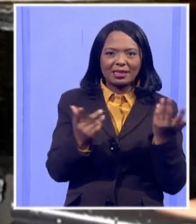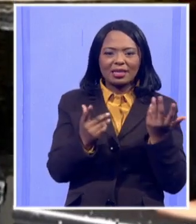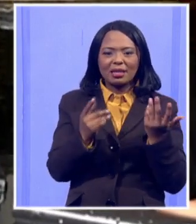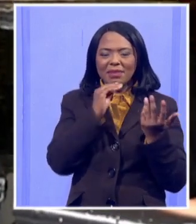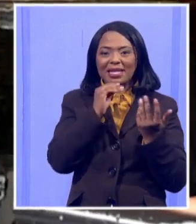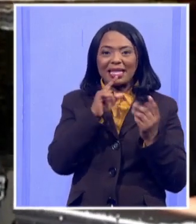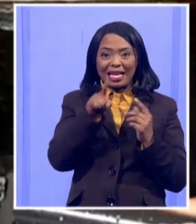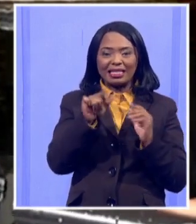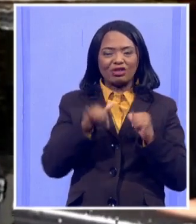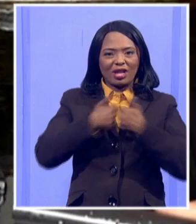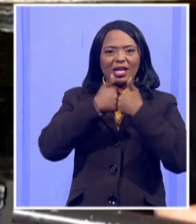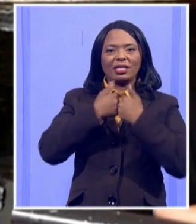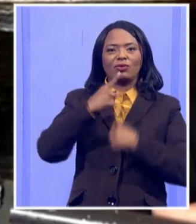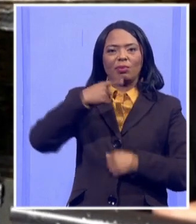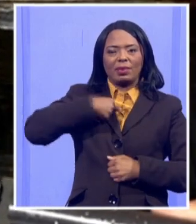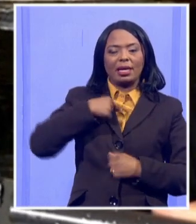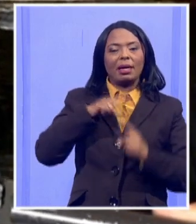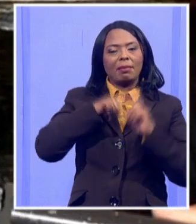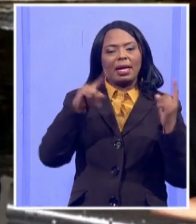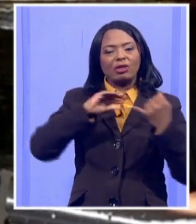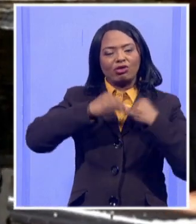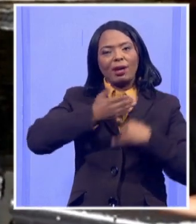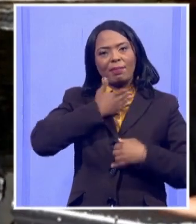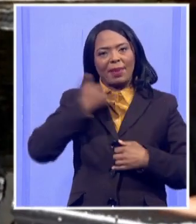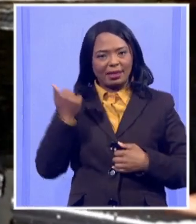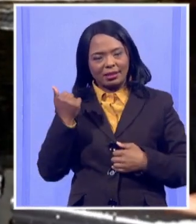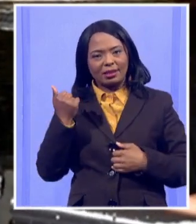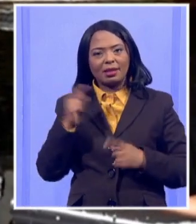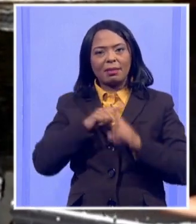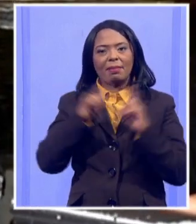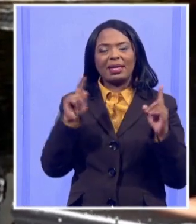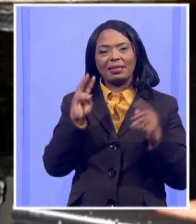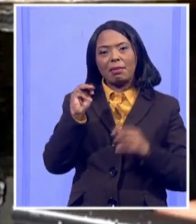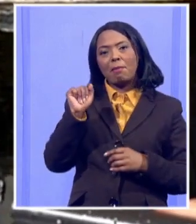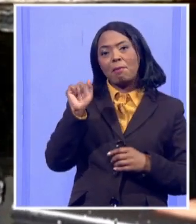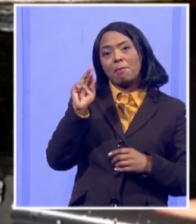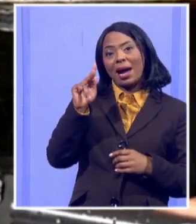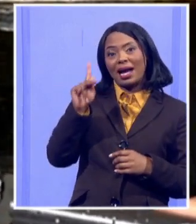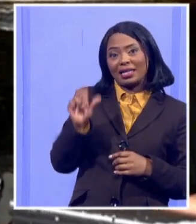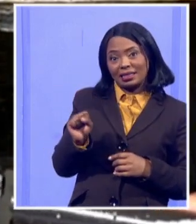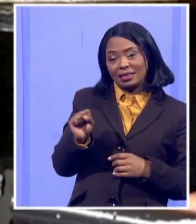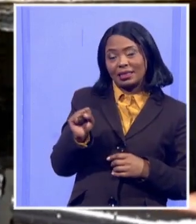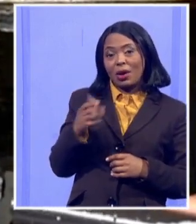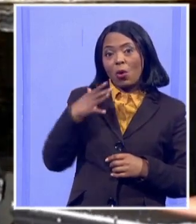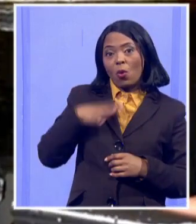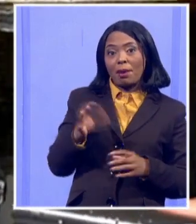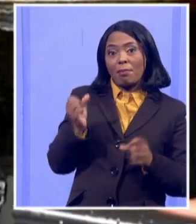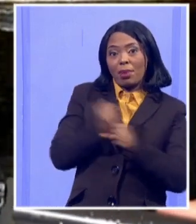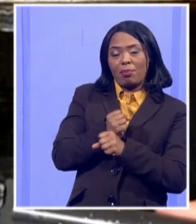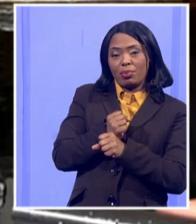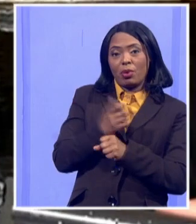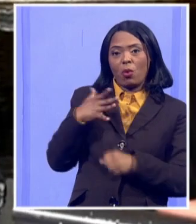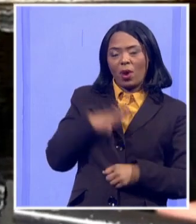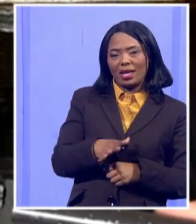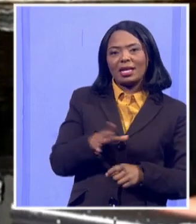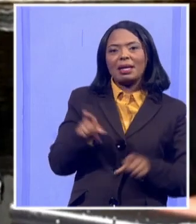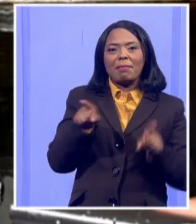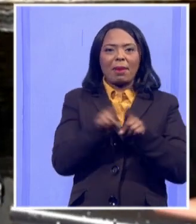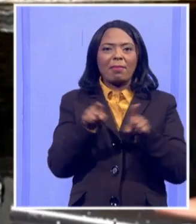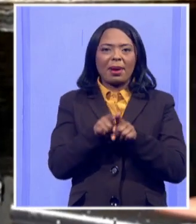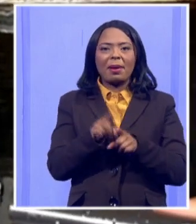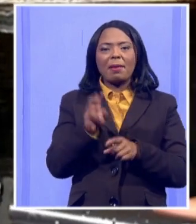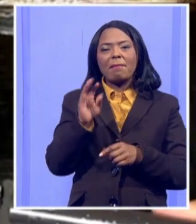challenge. I would try my best, but then the marks would not be the way that I want it to be. The same with maths lit as